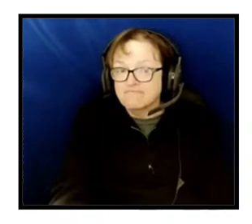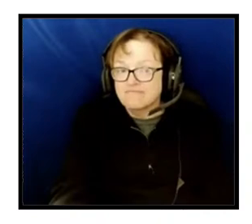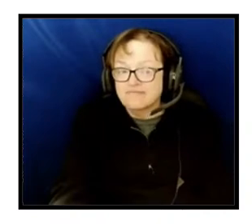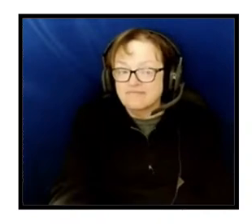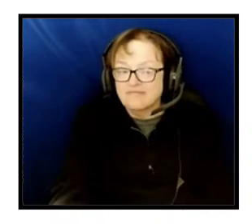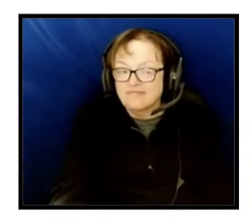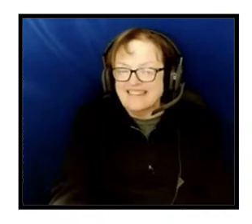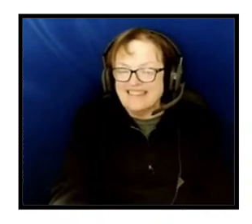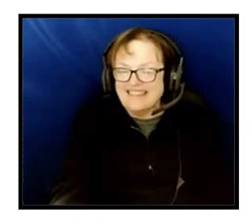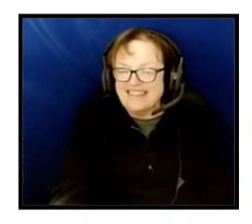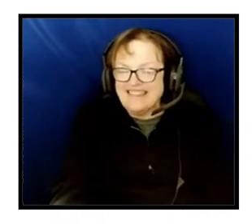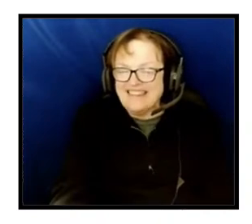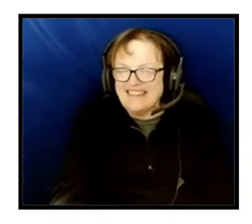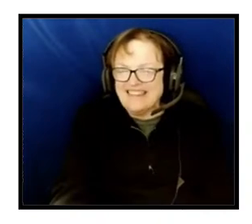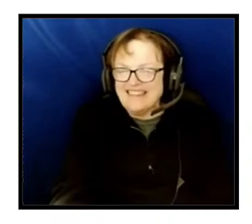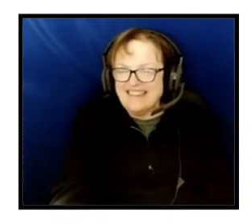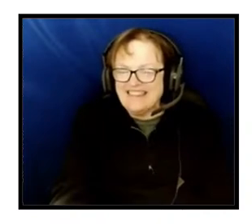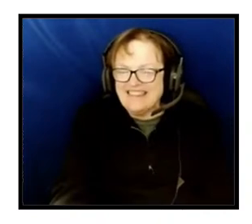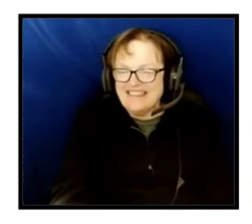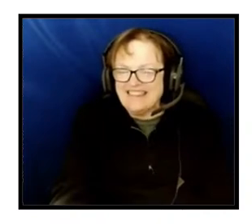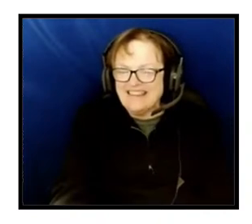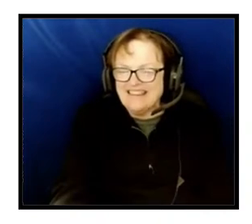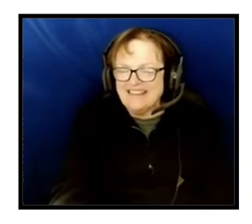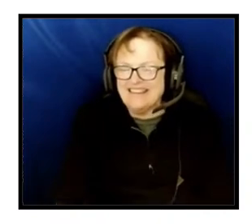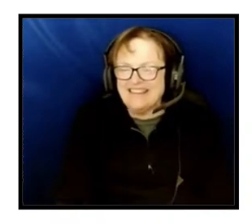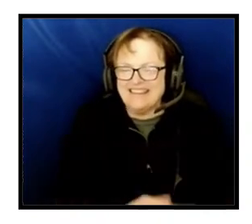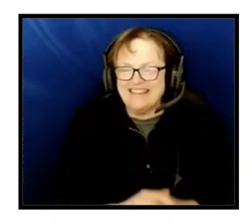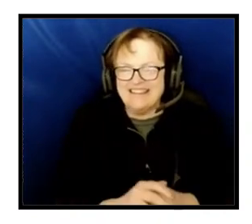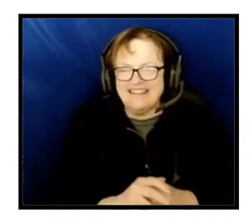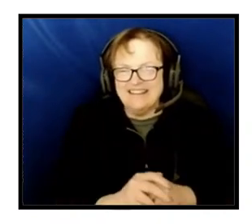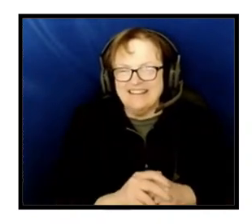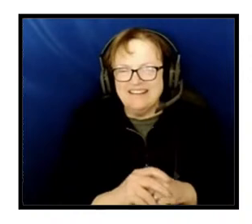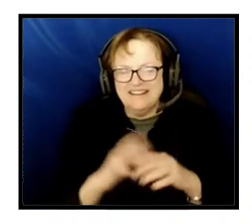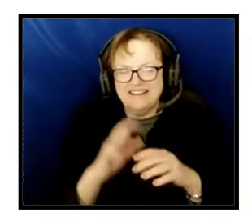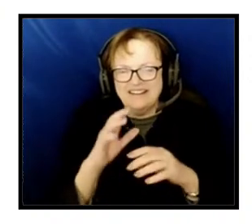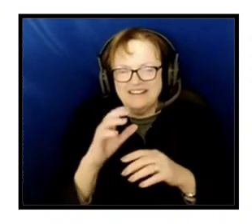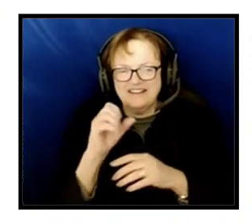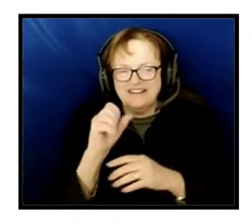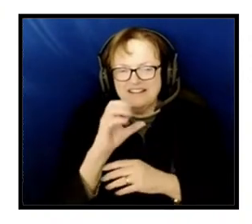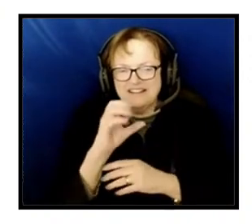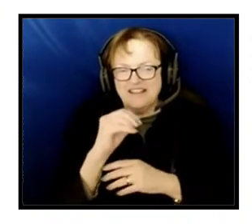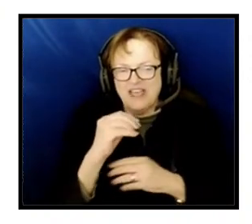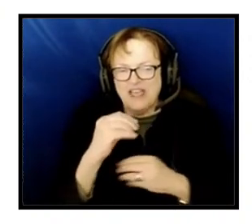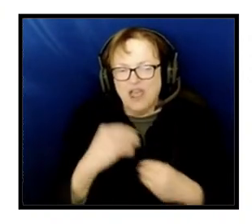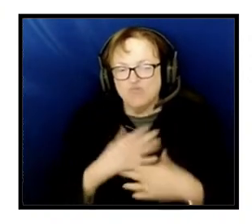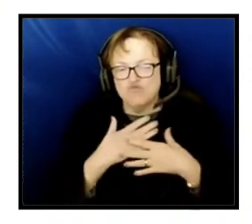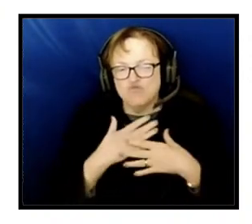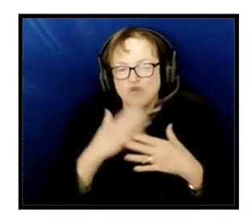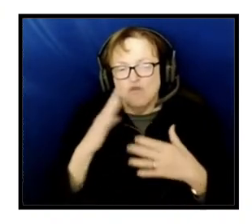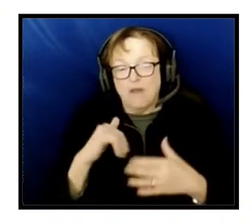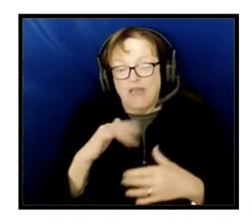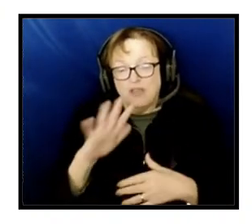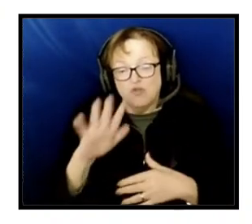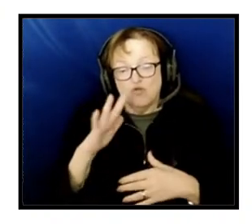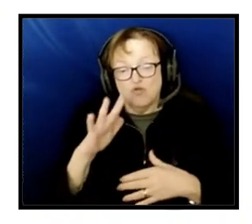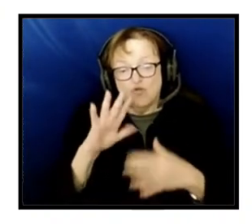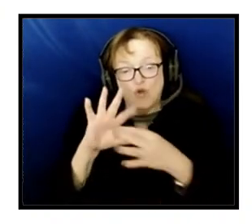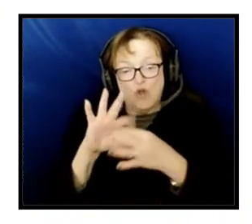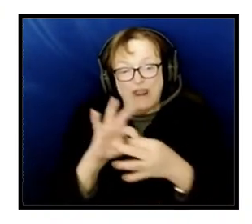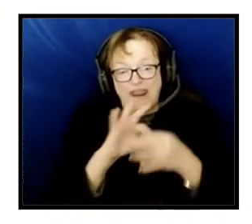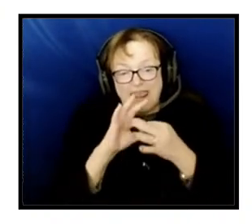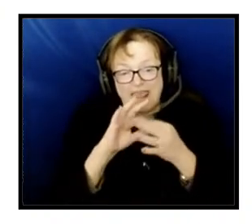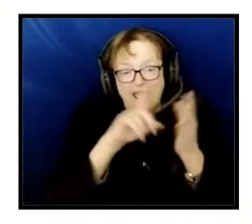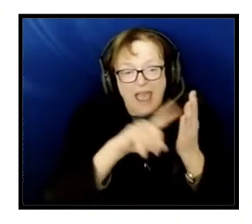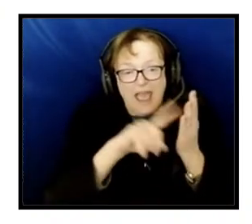names. And it sounds like you're doing incredible work. I'm really moved by it. I clicked on the links and checked everybody out.